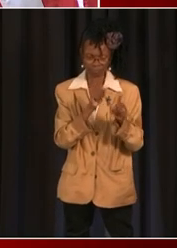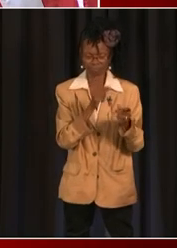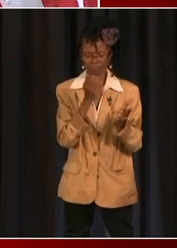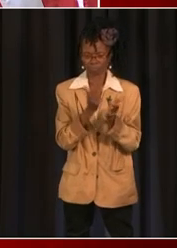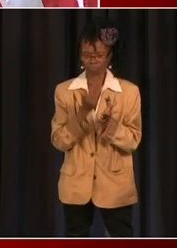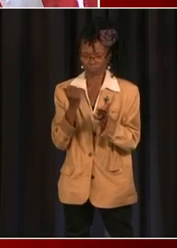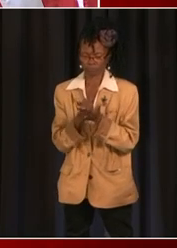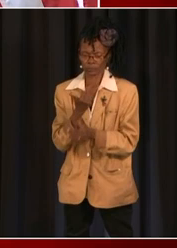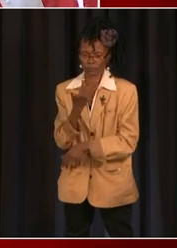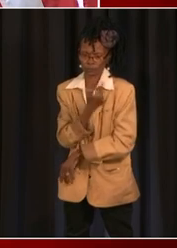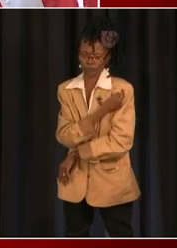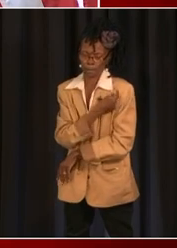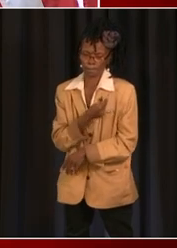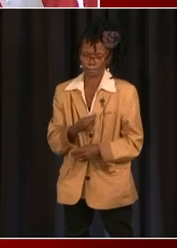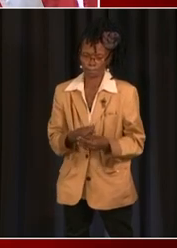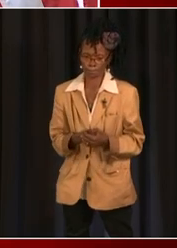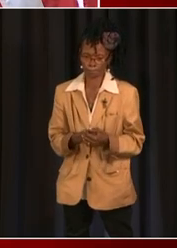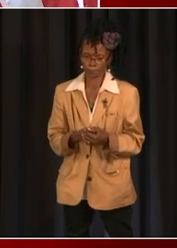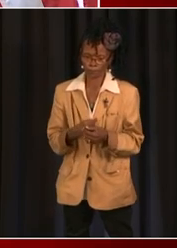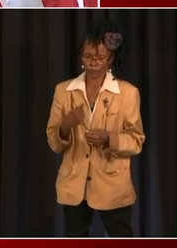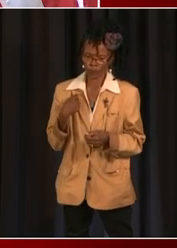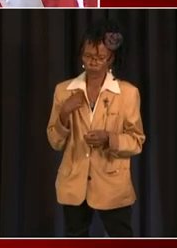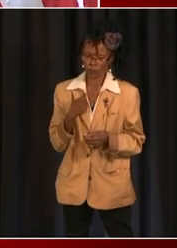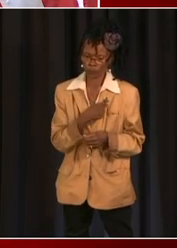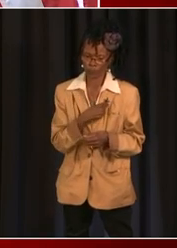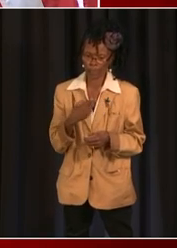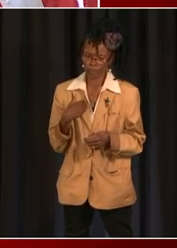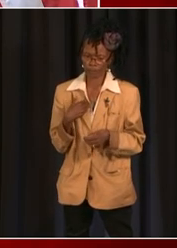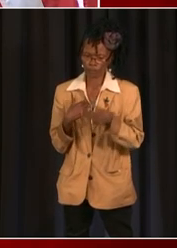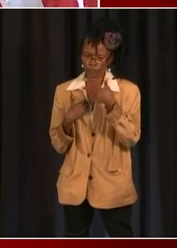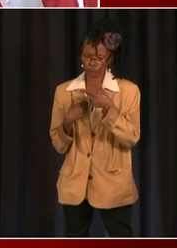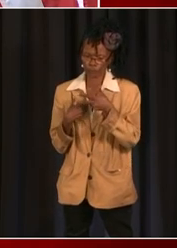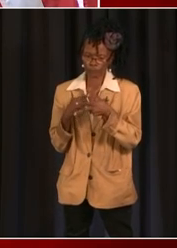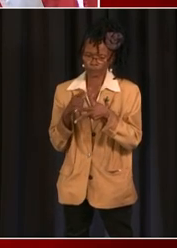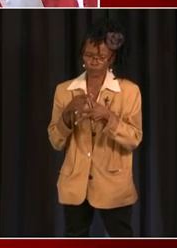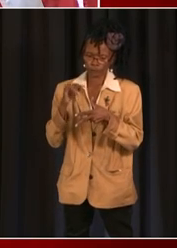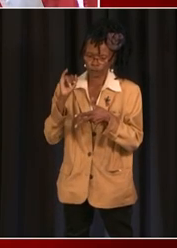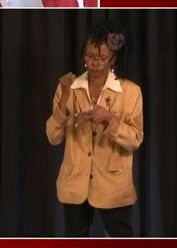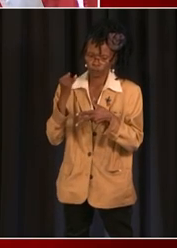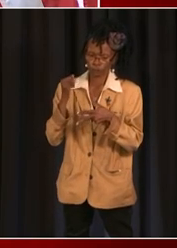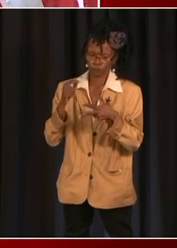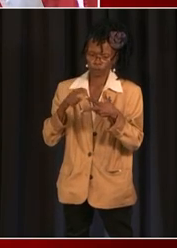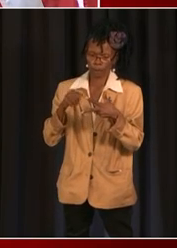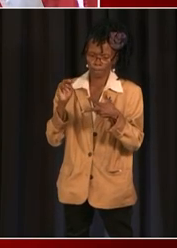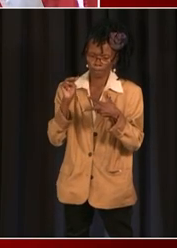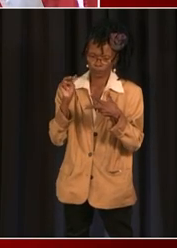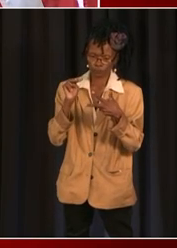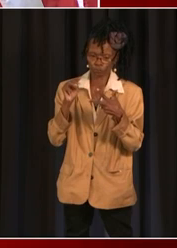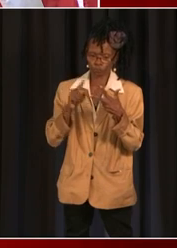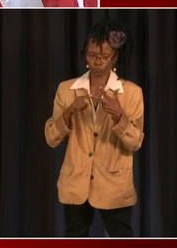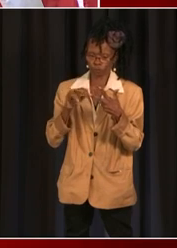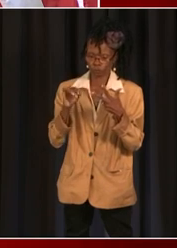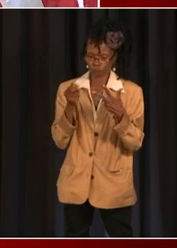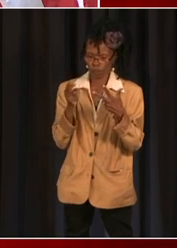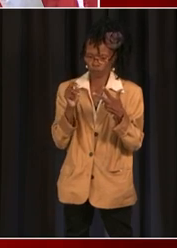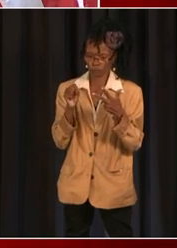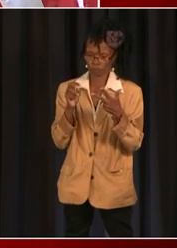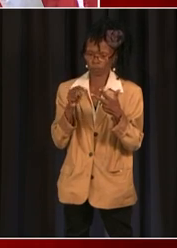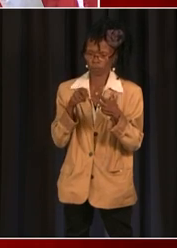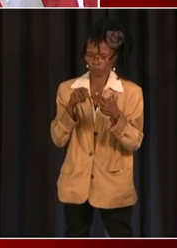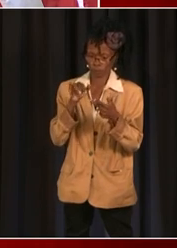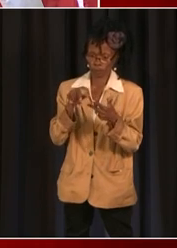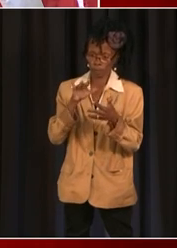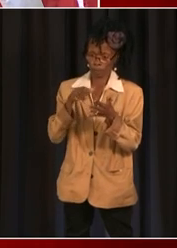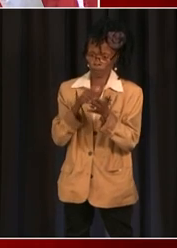3 of the approved vaccines are available in community settings. And this is in part due to more that we've learned about